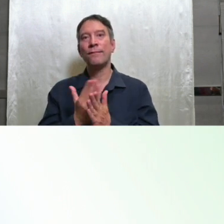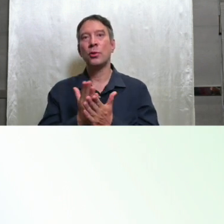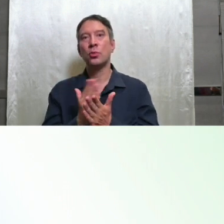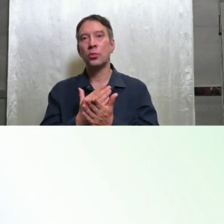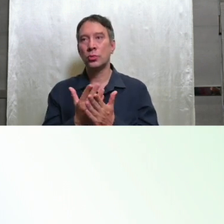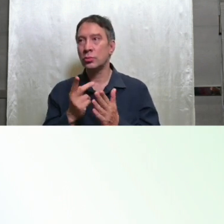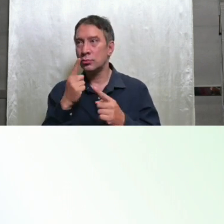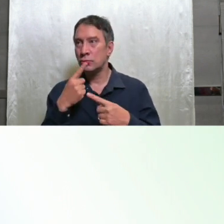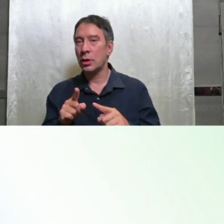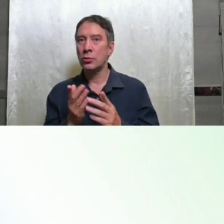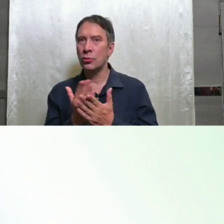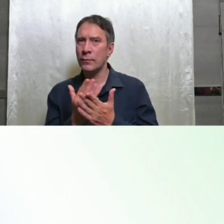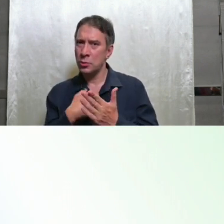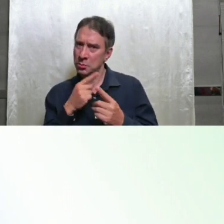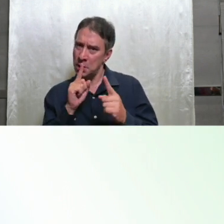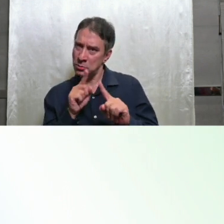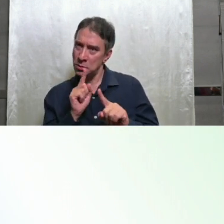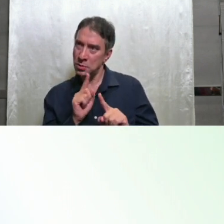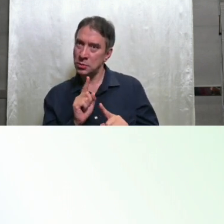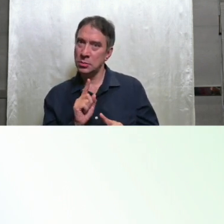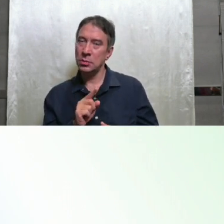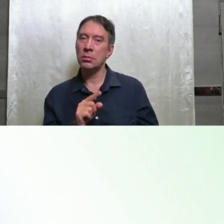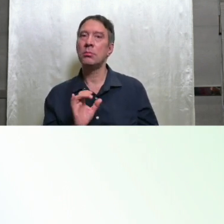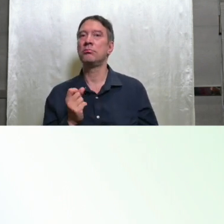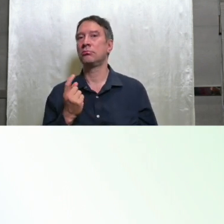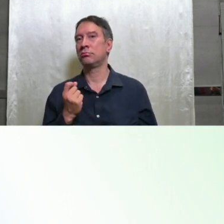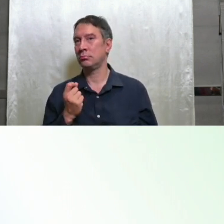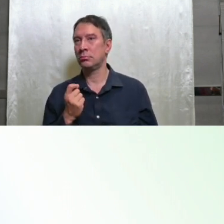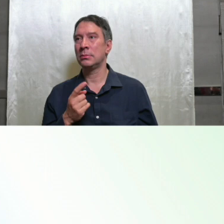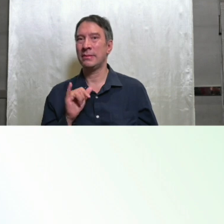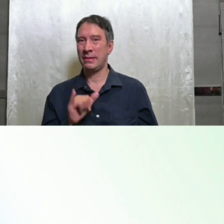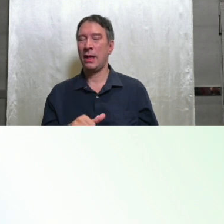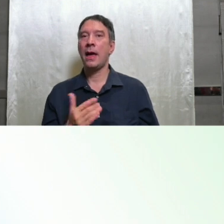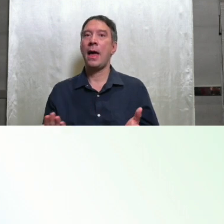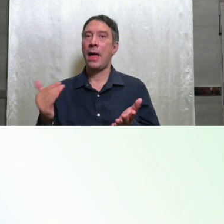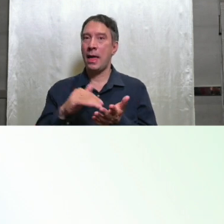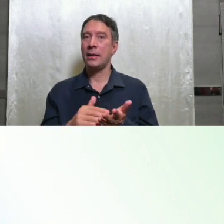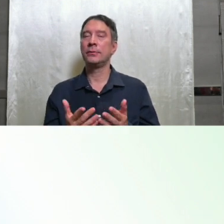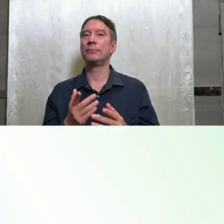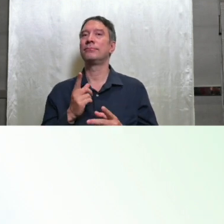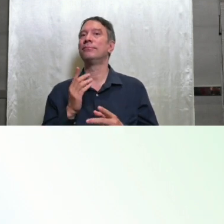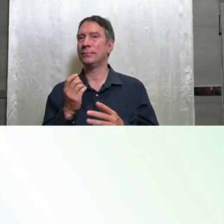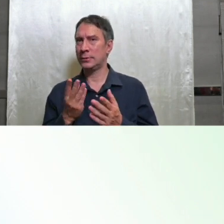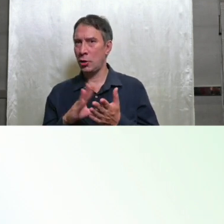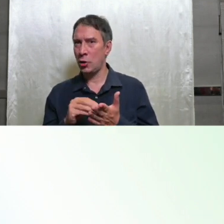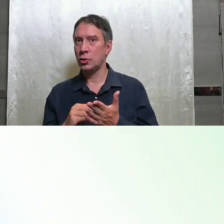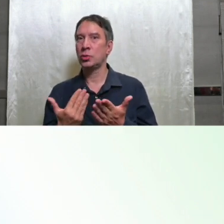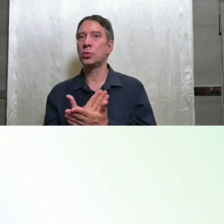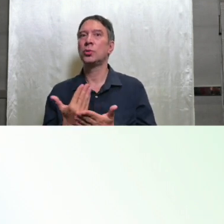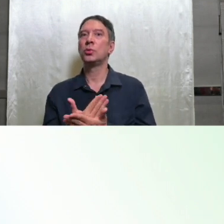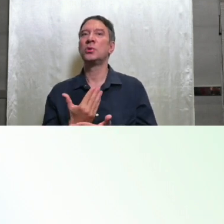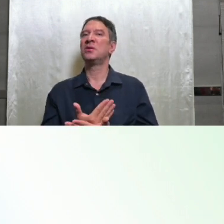more and more robust. After enough iteration, you can finally turn on auto reply and stream answers directly to the